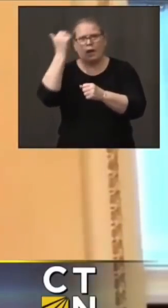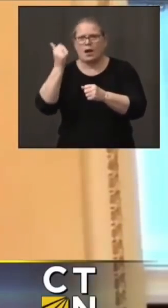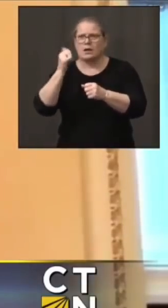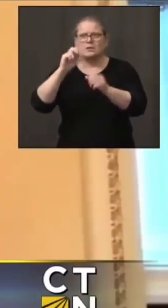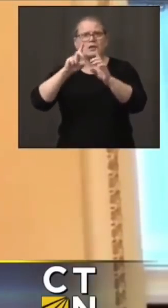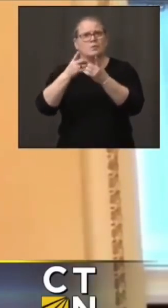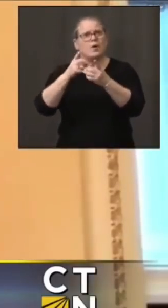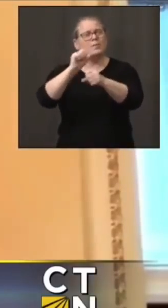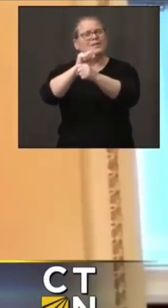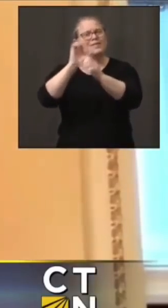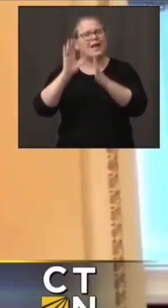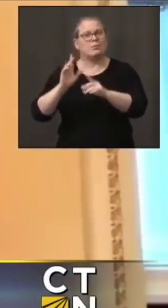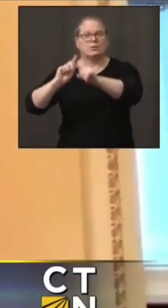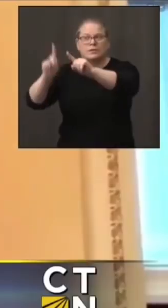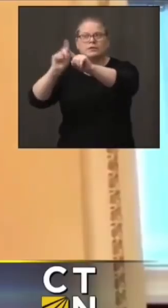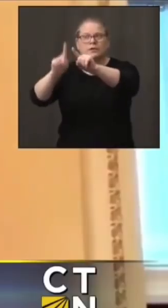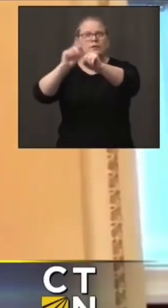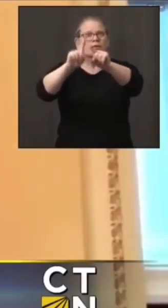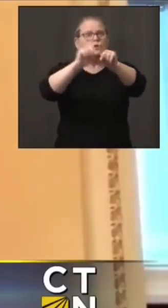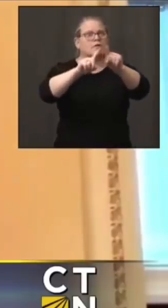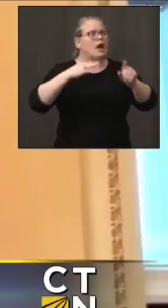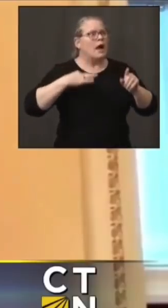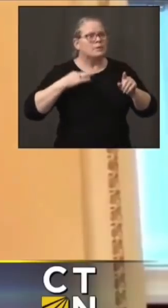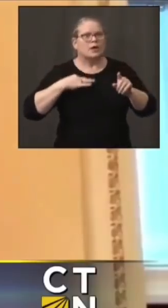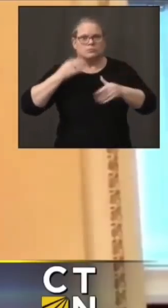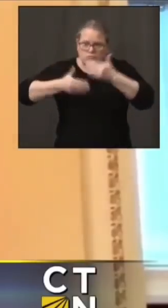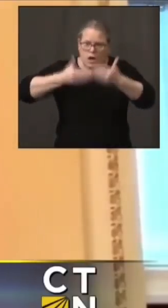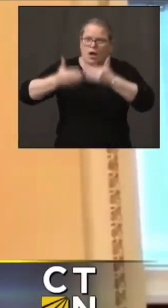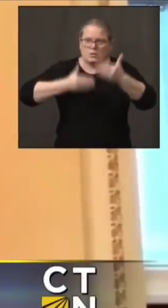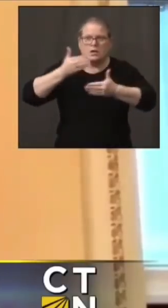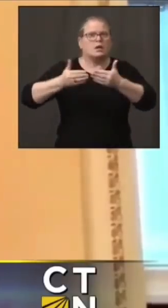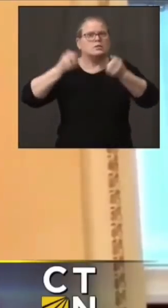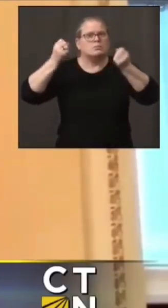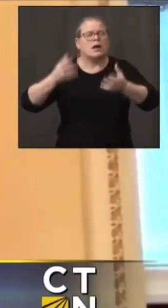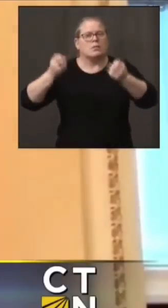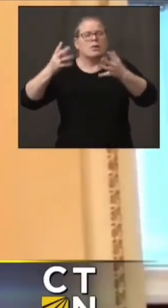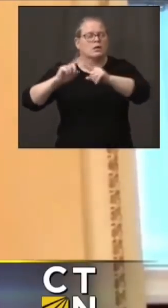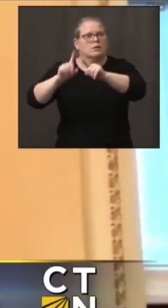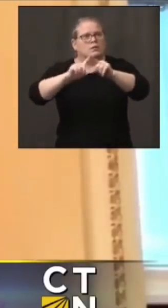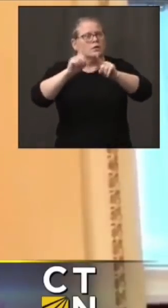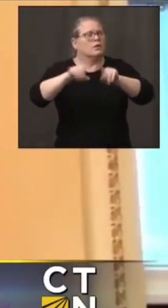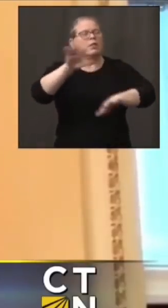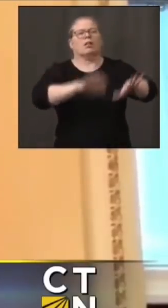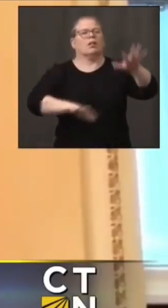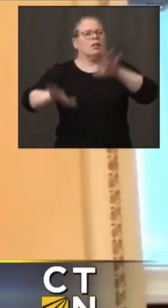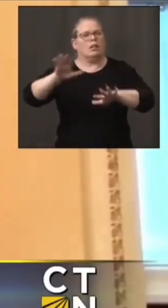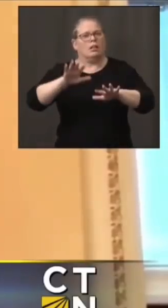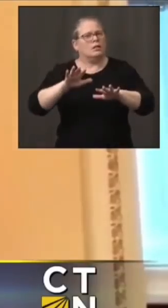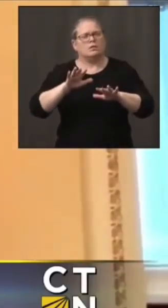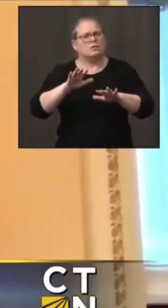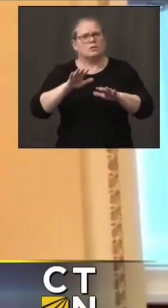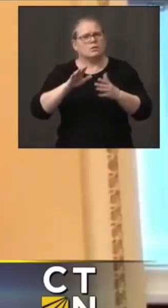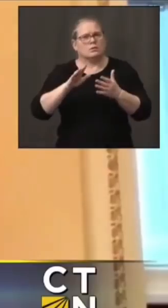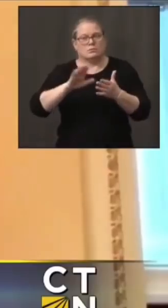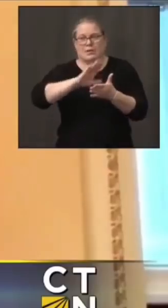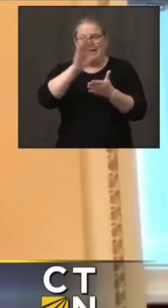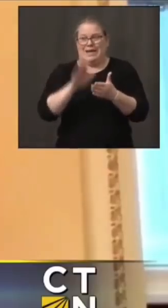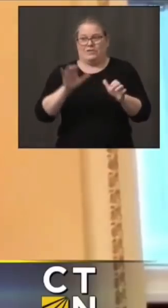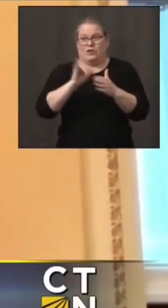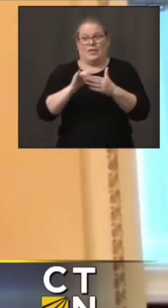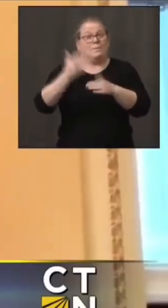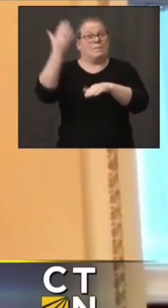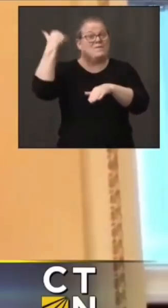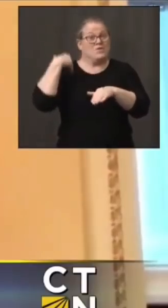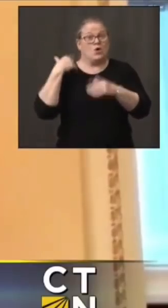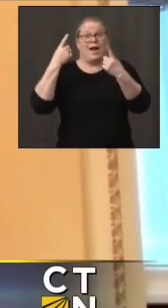and thousands of applications. And in many respects, not having to do that before, we watched systems